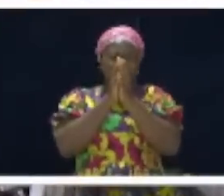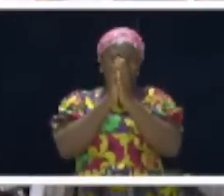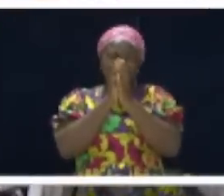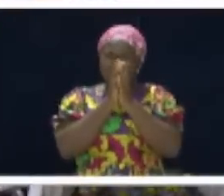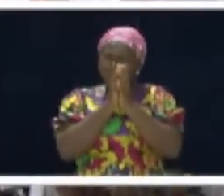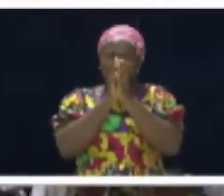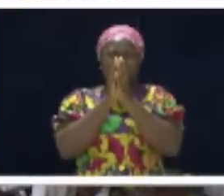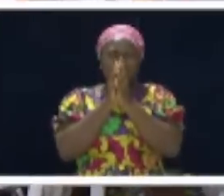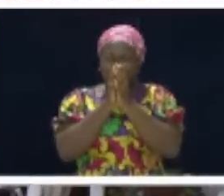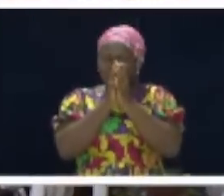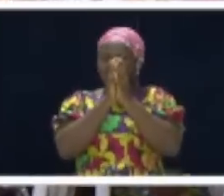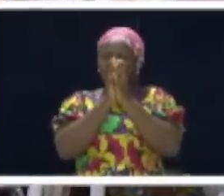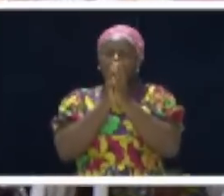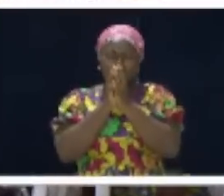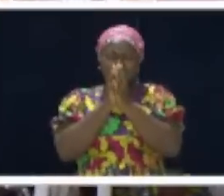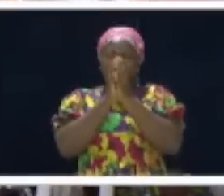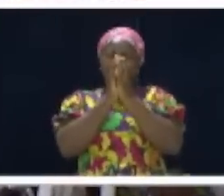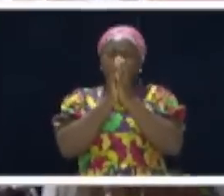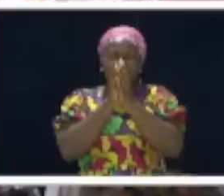my miracles begin.